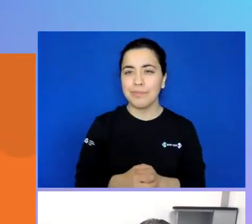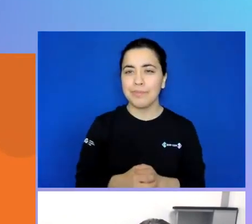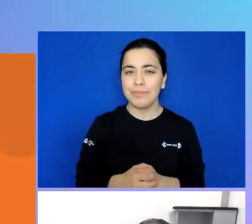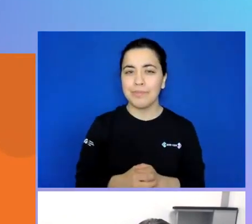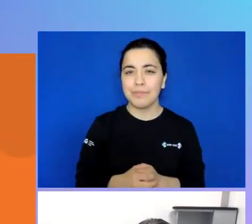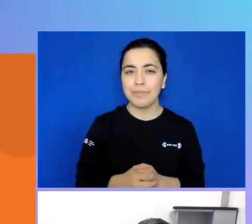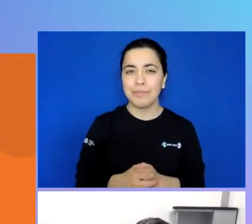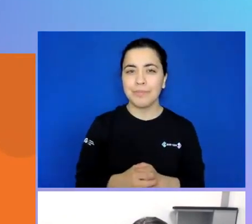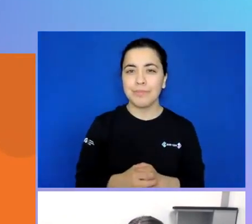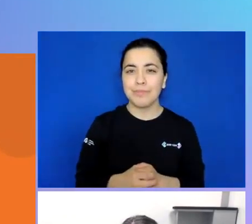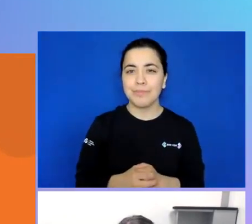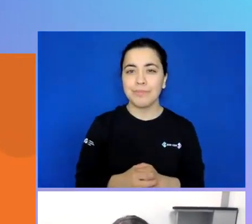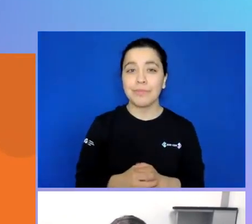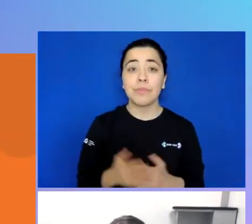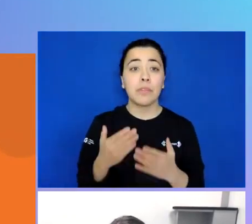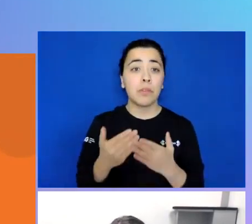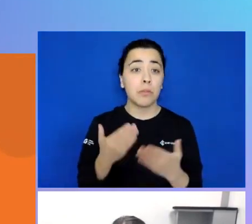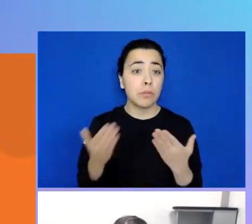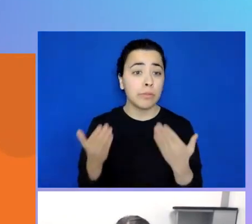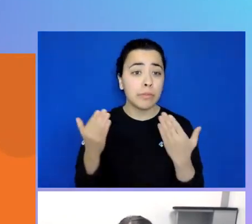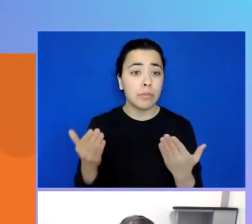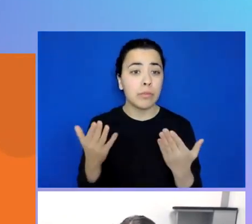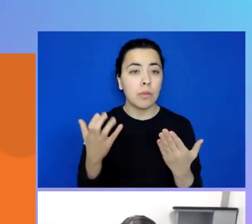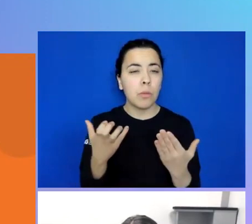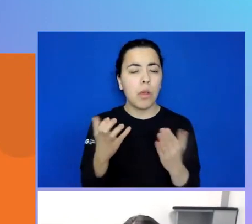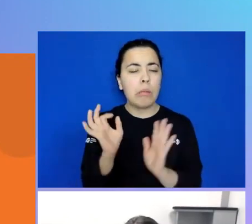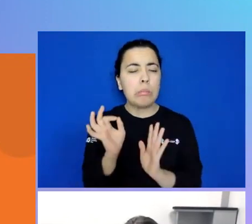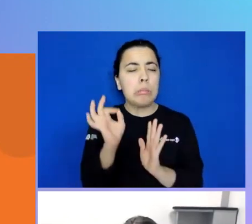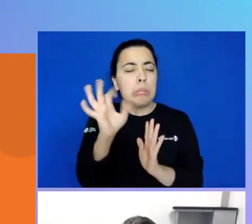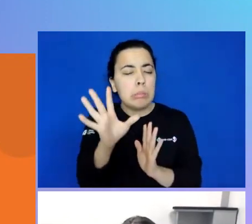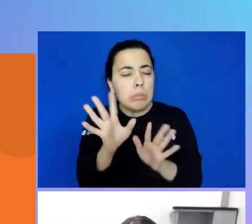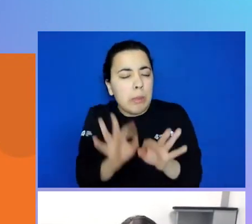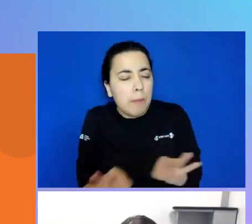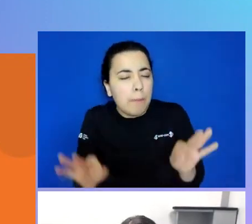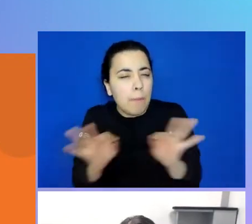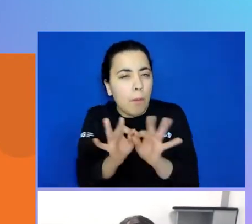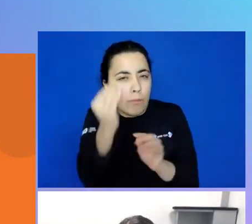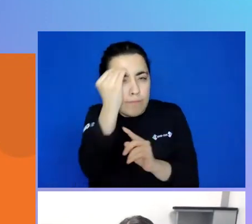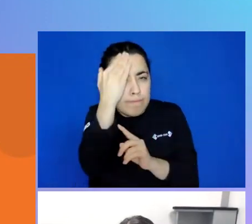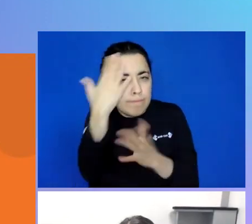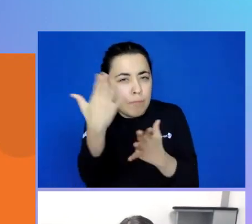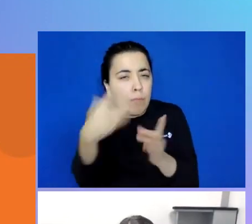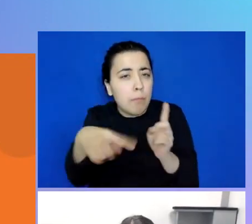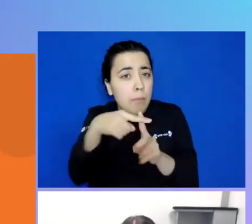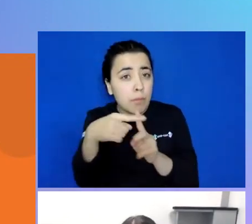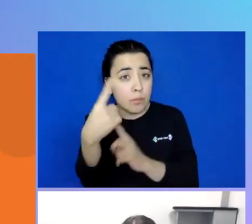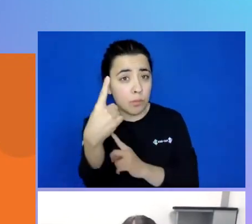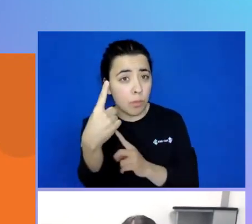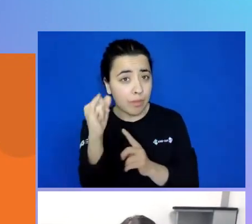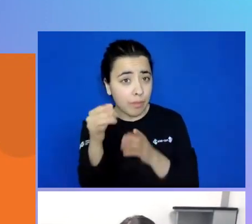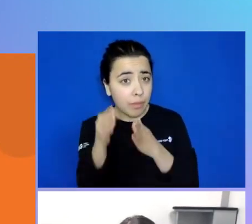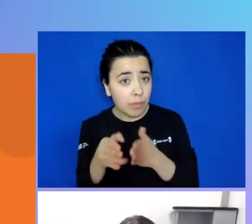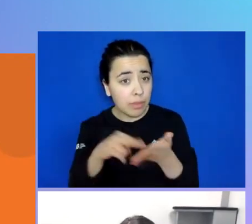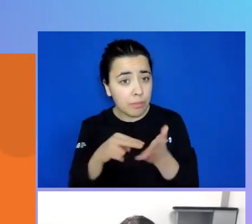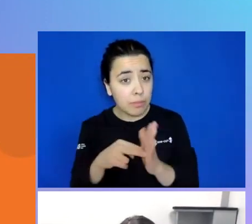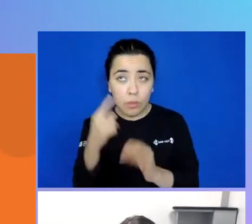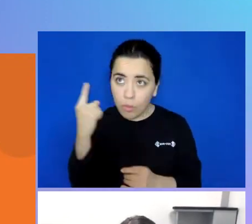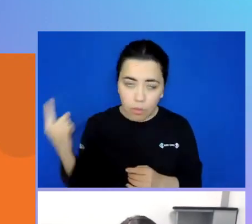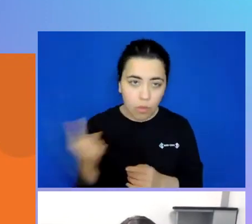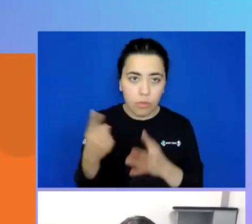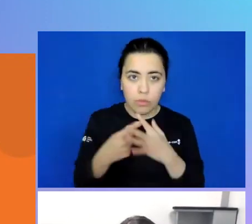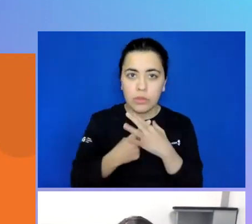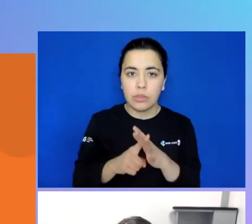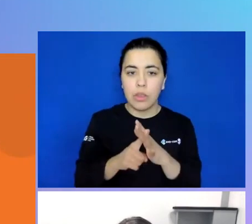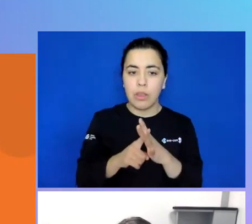All right, before I move on, I just want to make one really important note. The +1 method doesn't mean that we always begin at